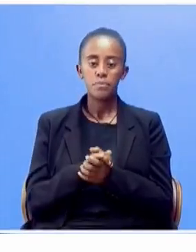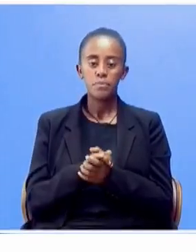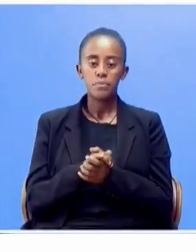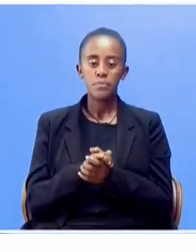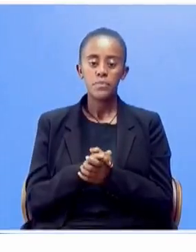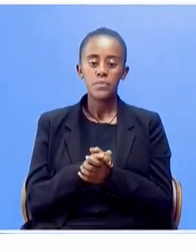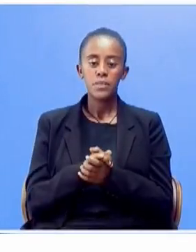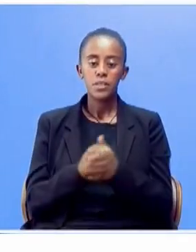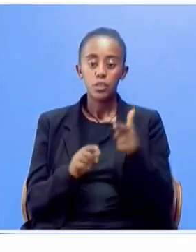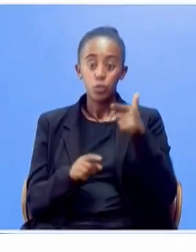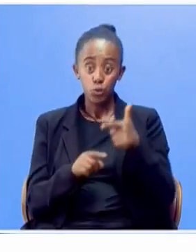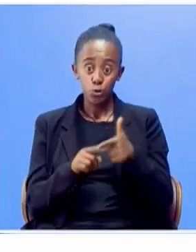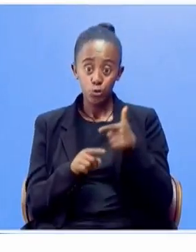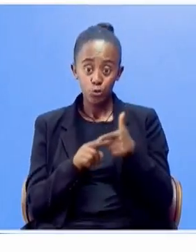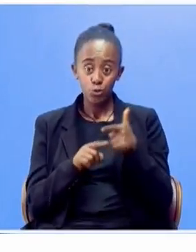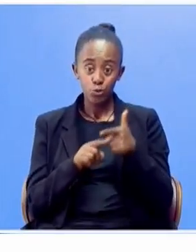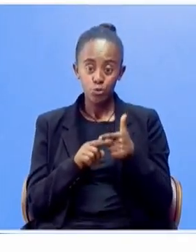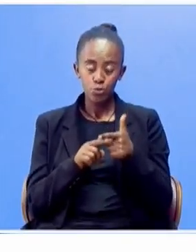2,